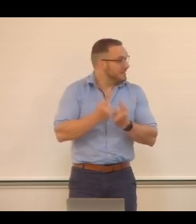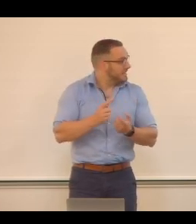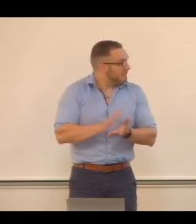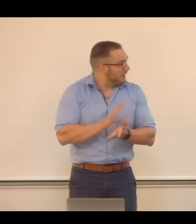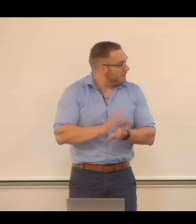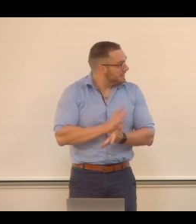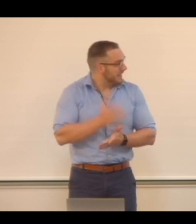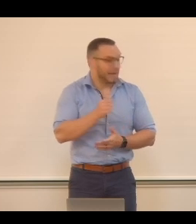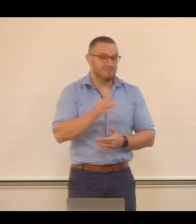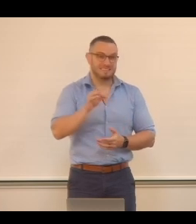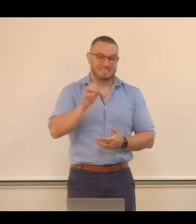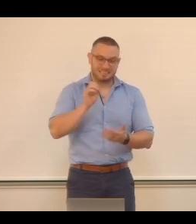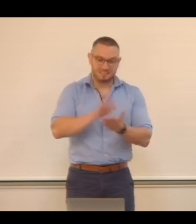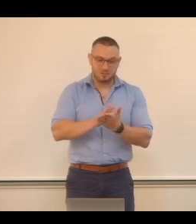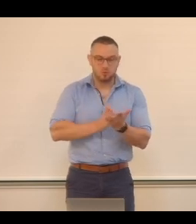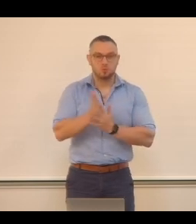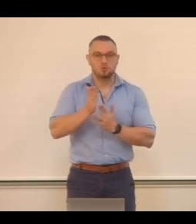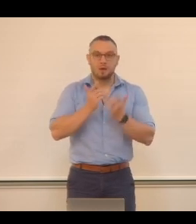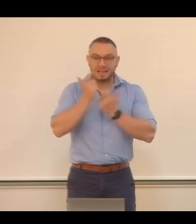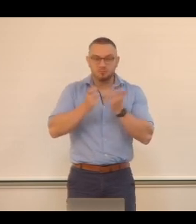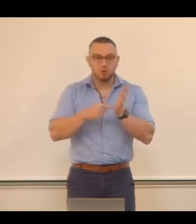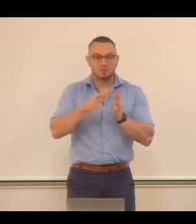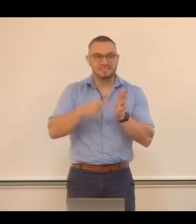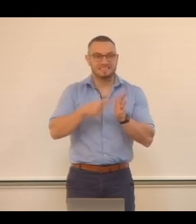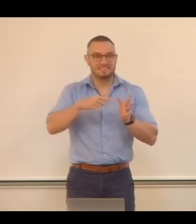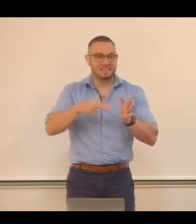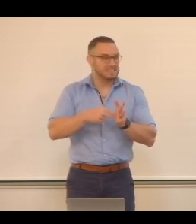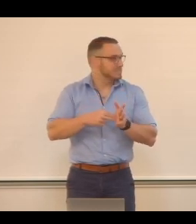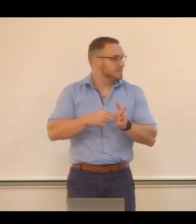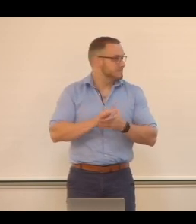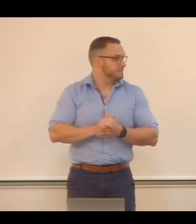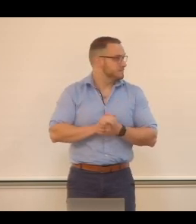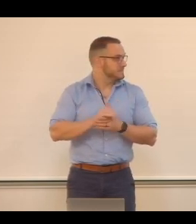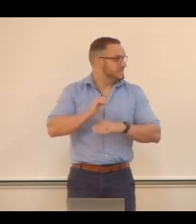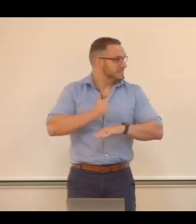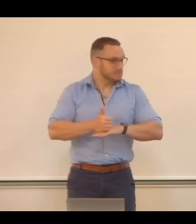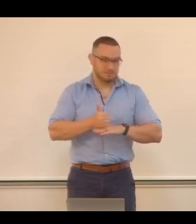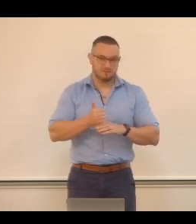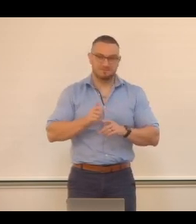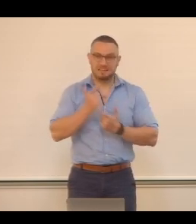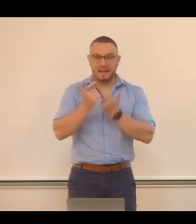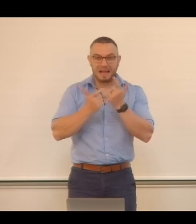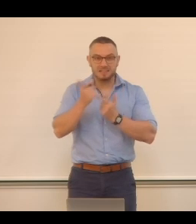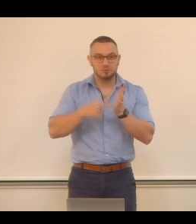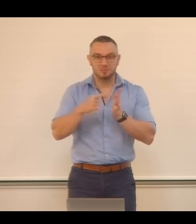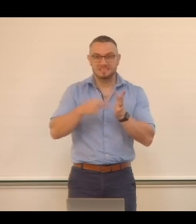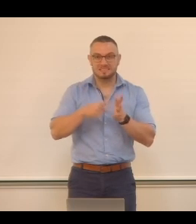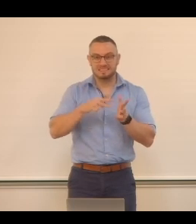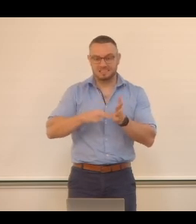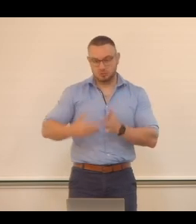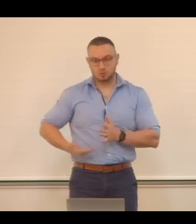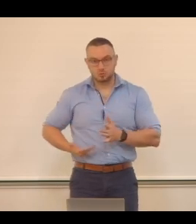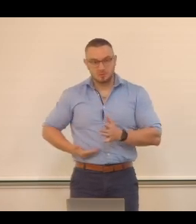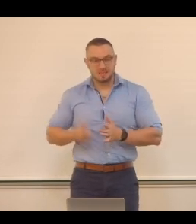about, and I've got some stickers for Explore Titan. So I founded Explore Titan Inc., which is an organization looking